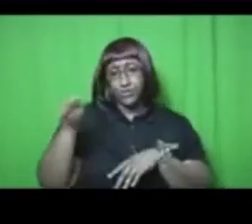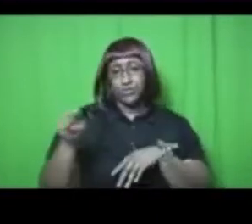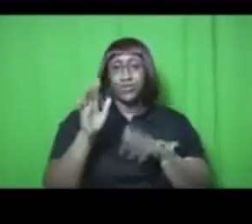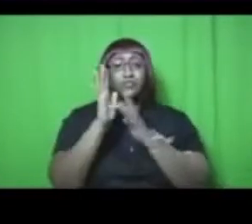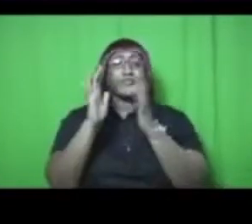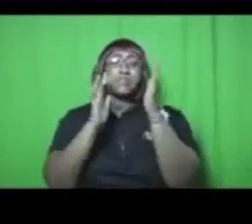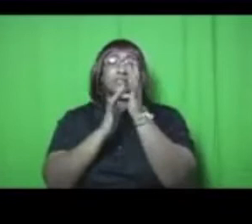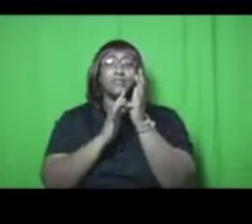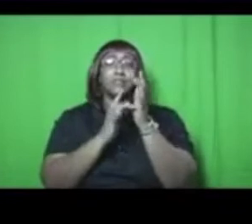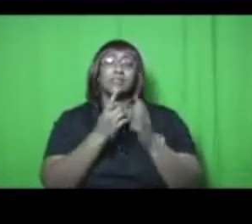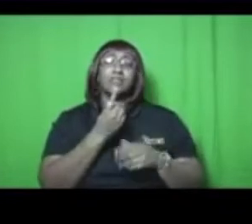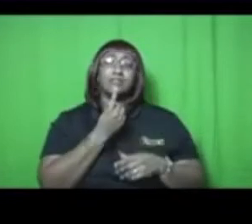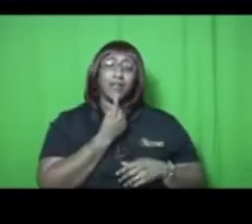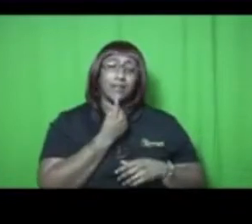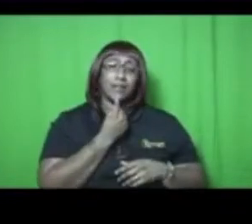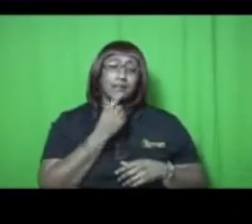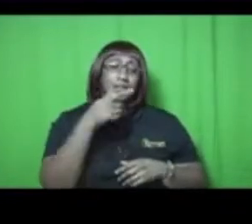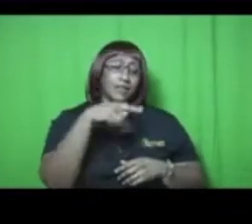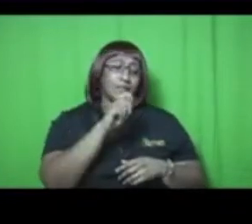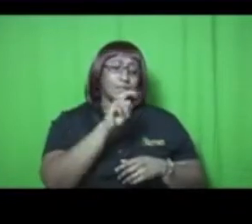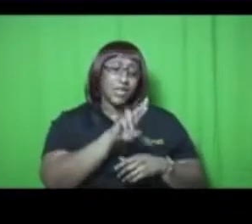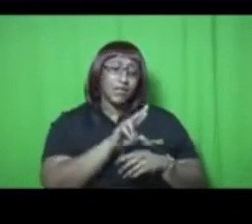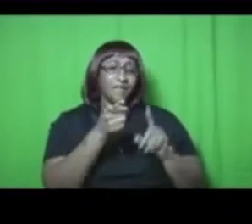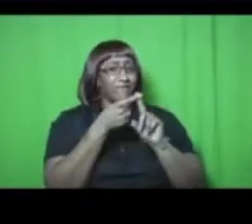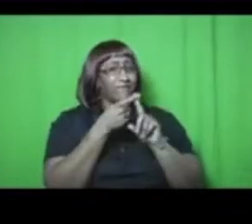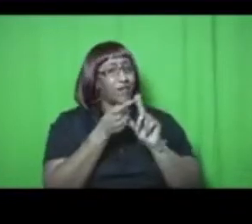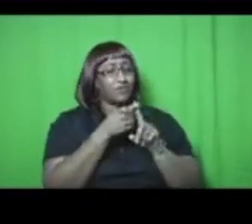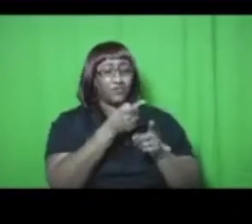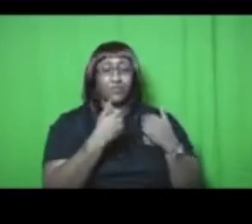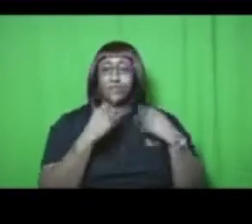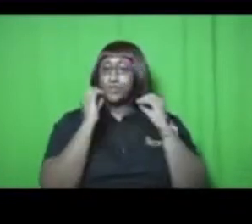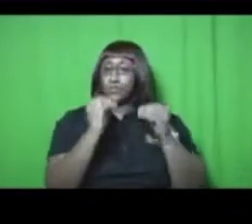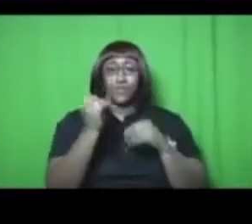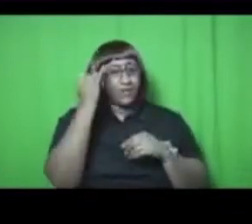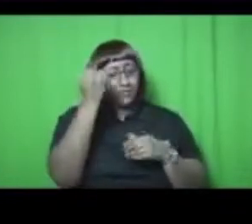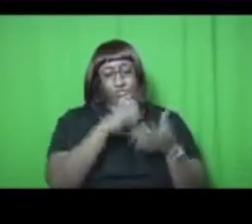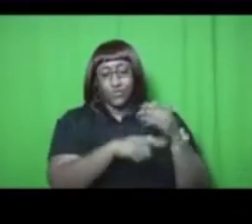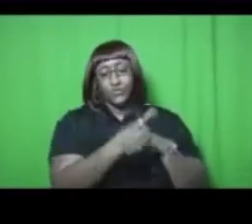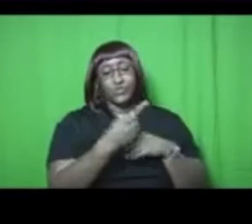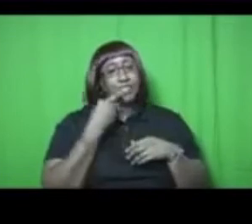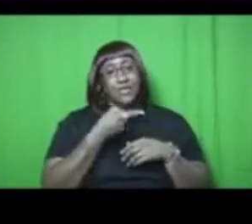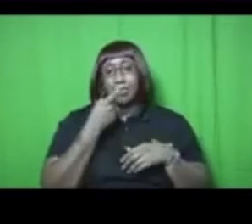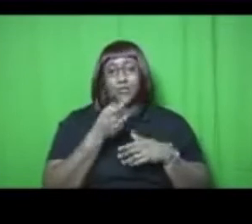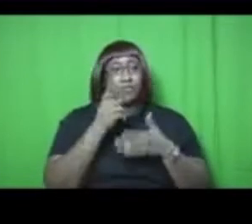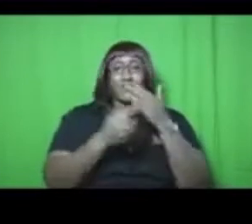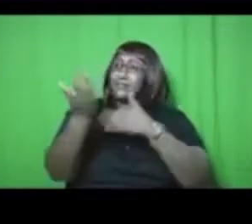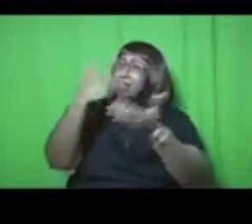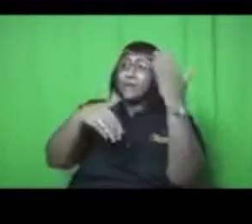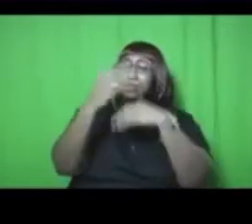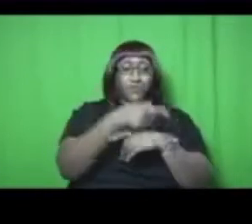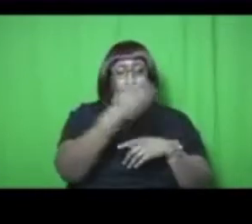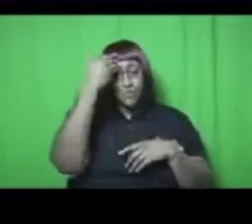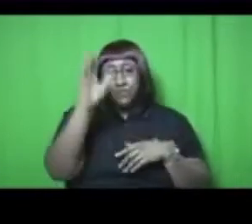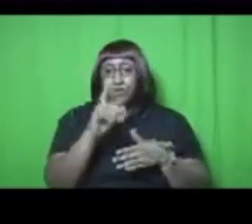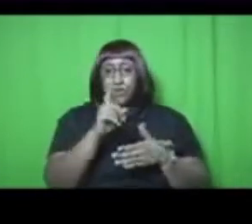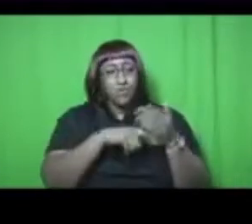And Jesus said, Peter, first of all, you have no idea what you're saying. You don't know what's coming. You don't know